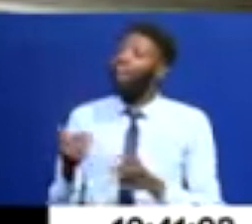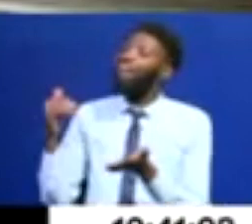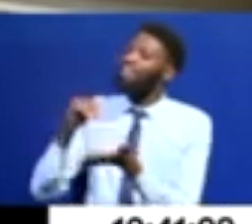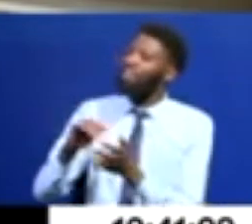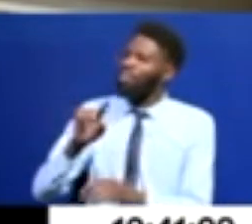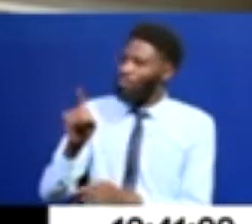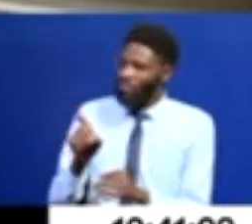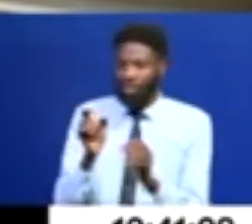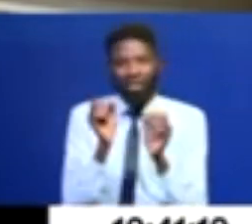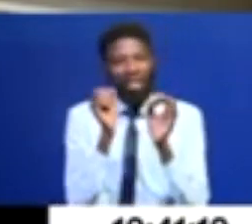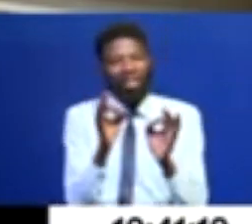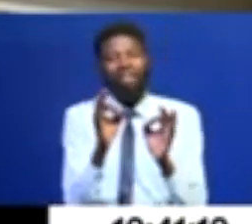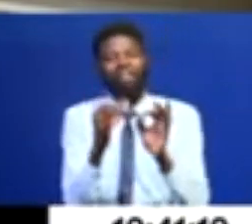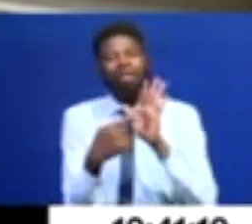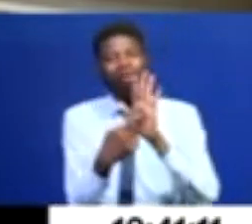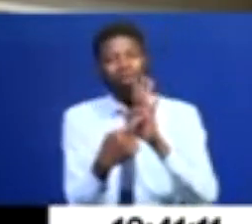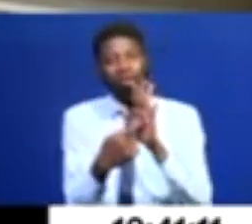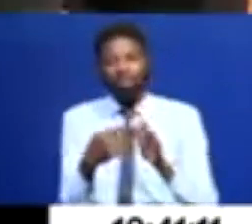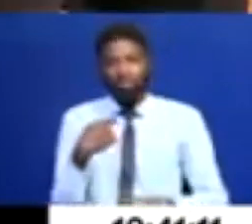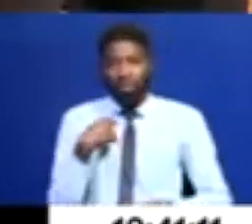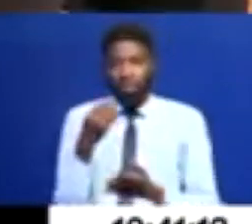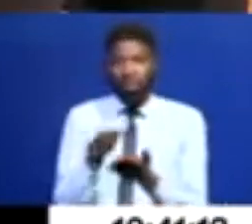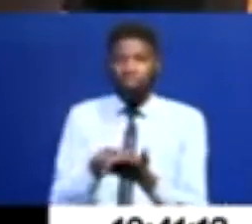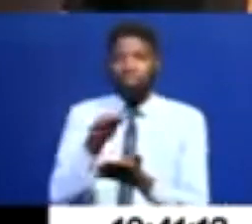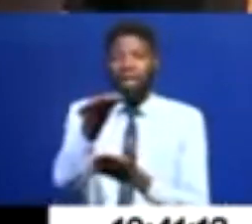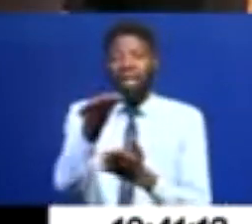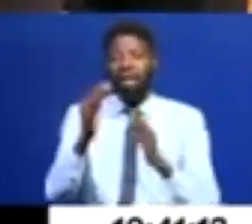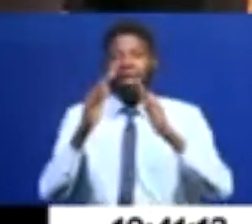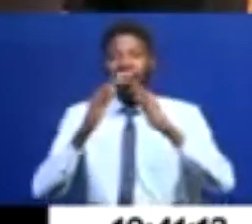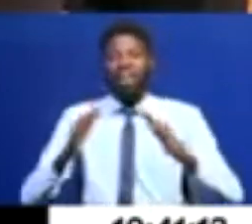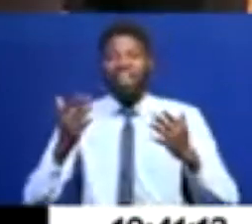for example, I bought a house and then